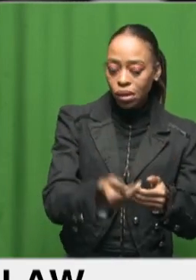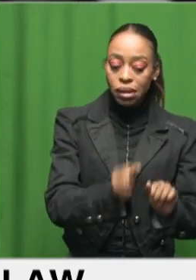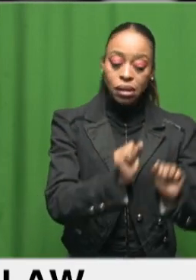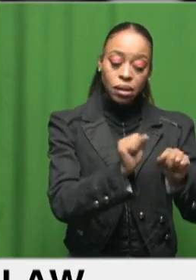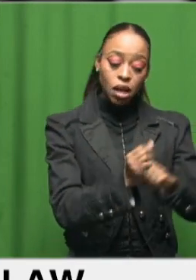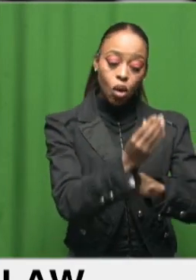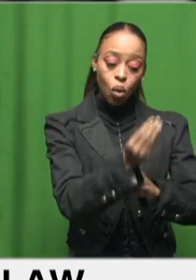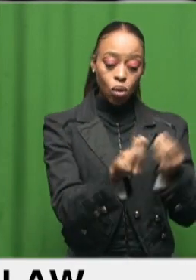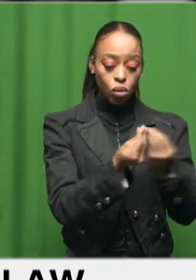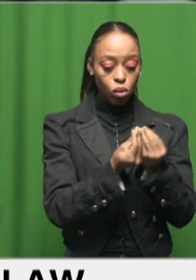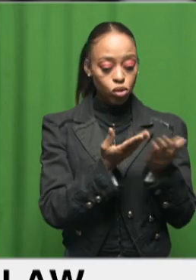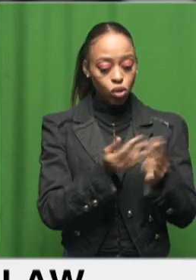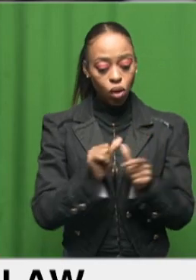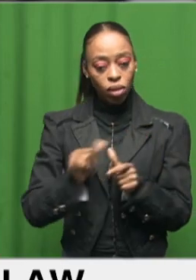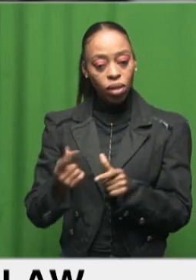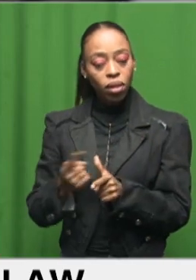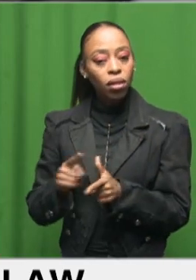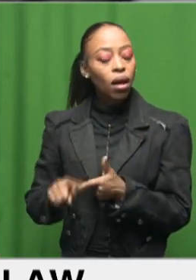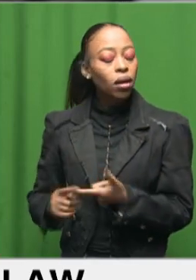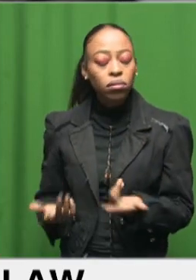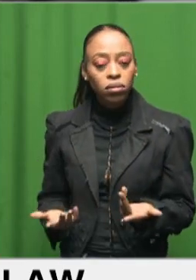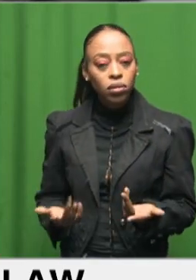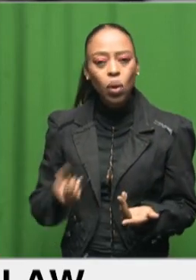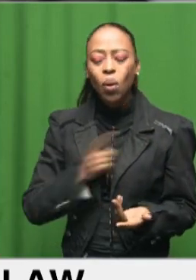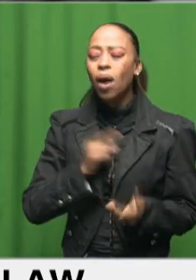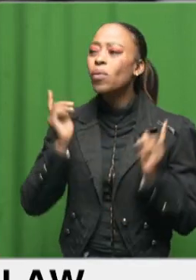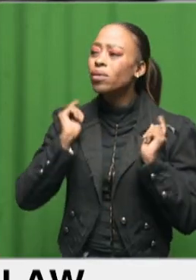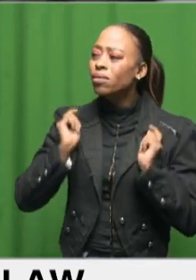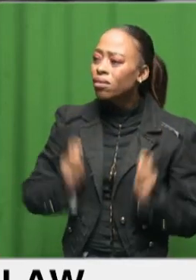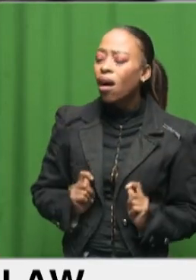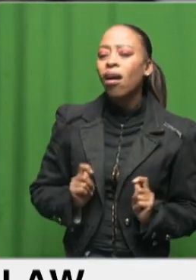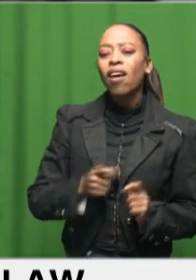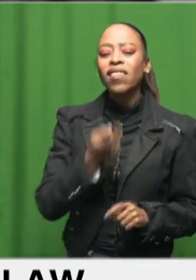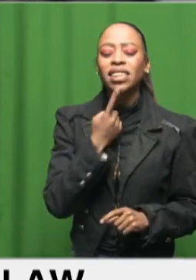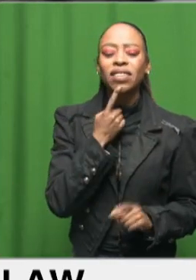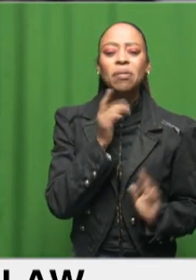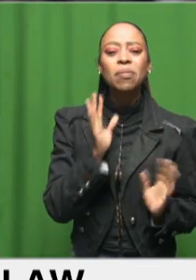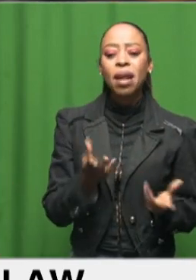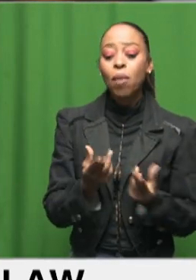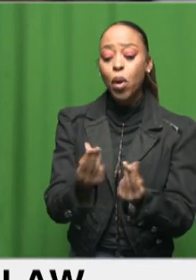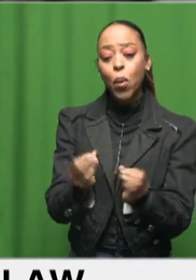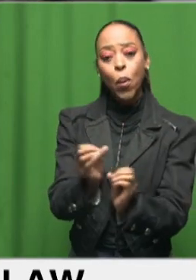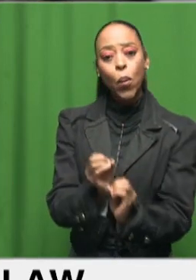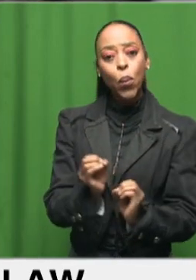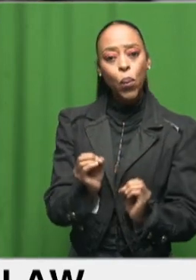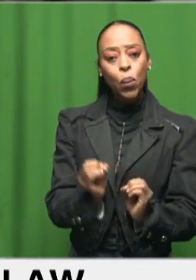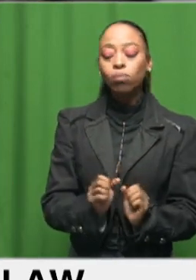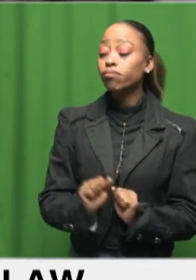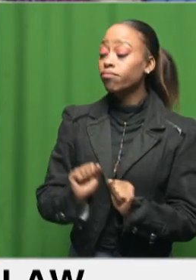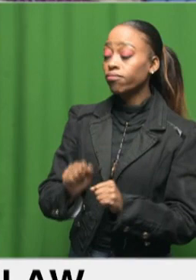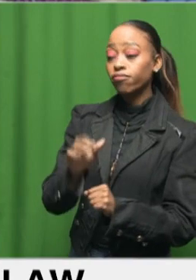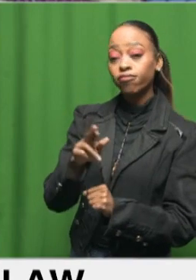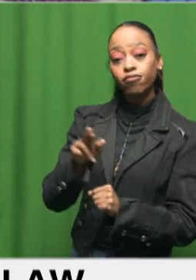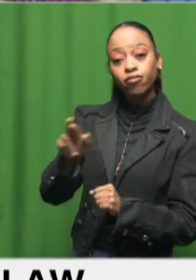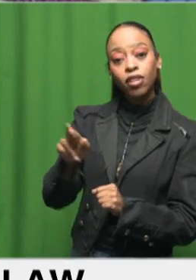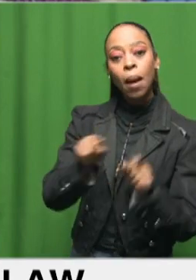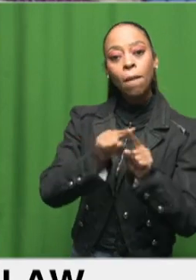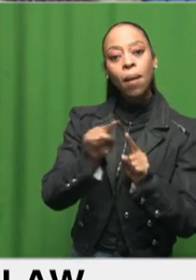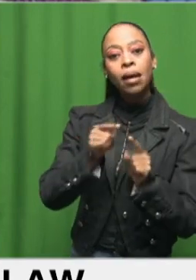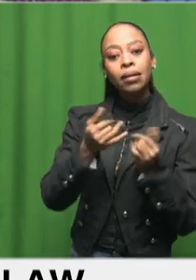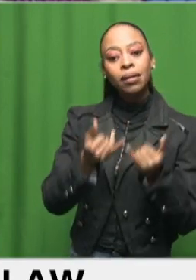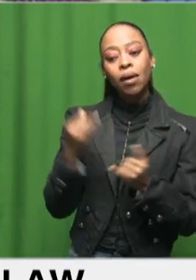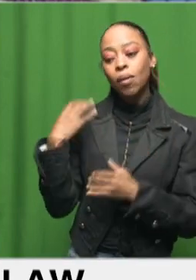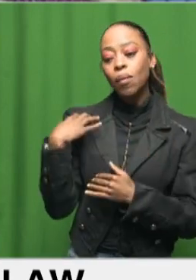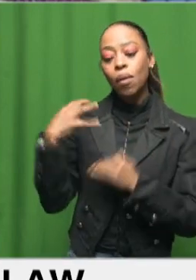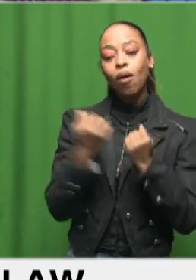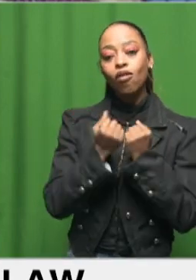then what? Because South Africans, frankly, are tired of talk shops. They are indeed. But part of what I think with the guidance of the Minister